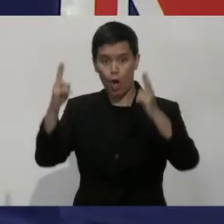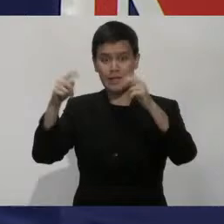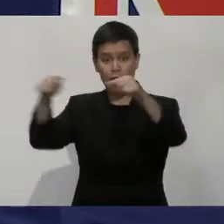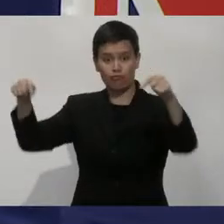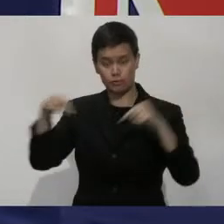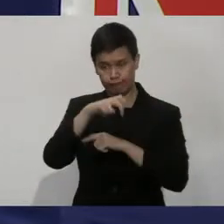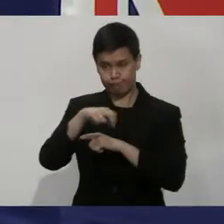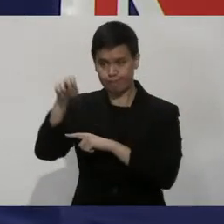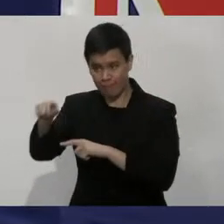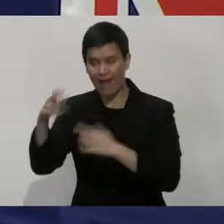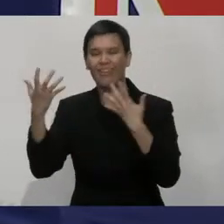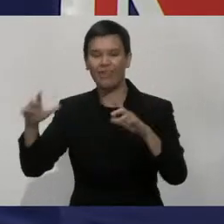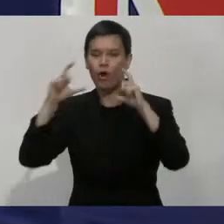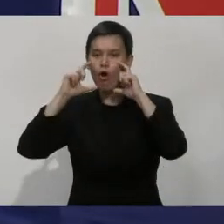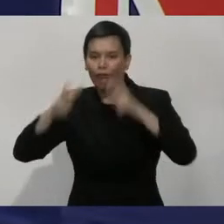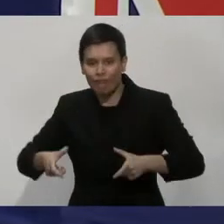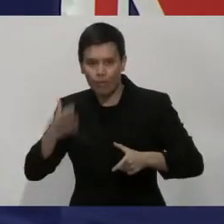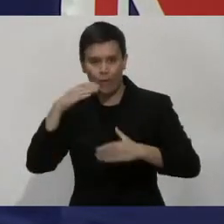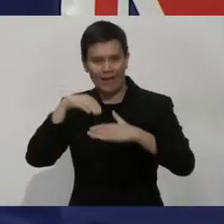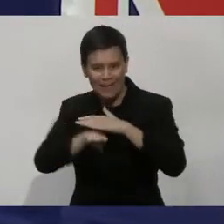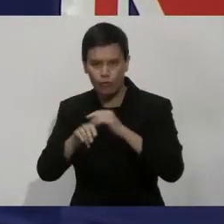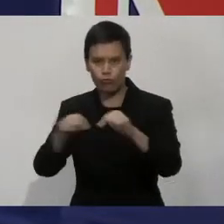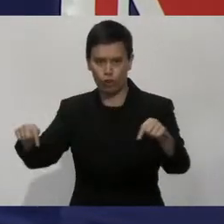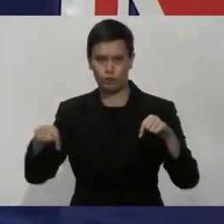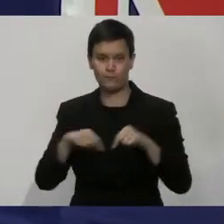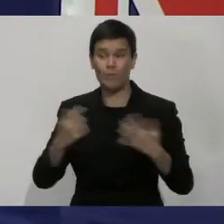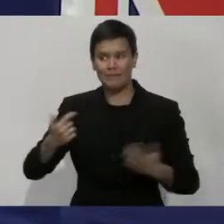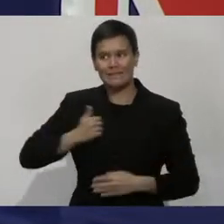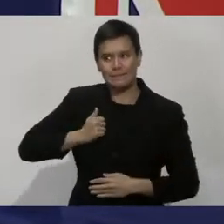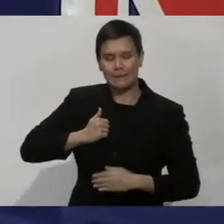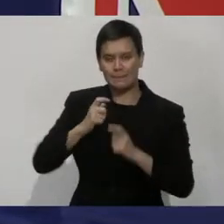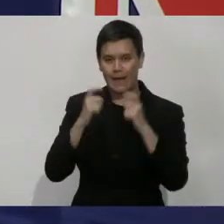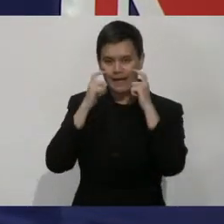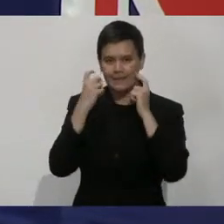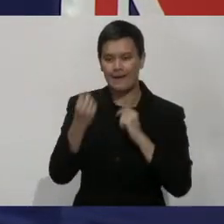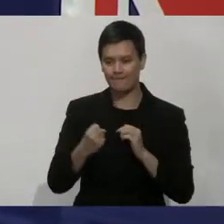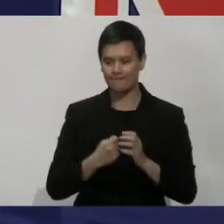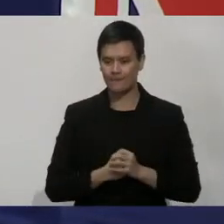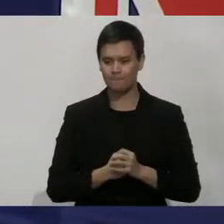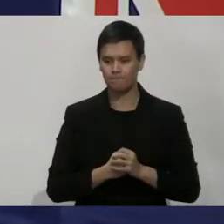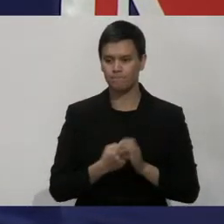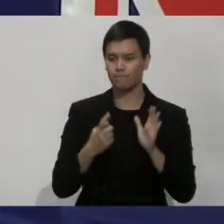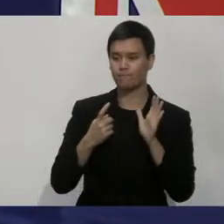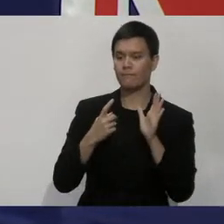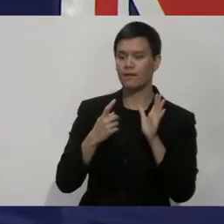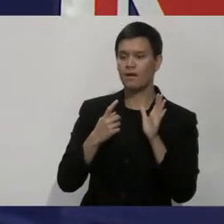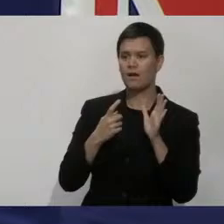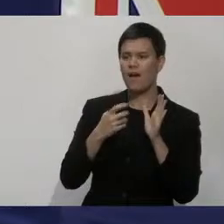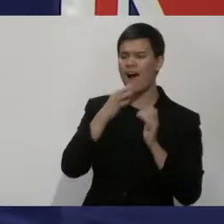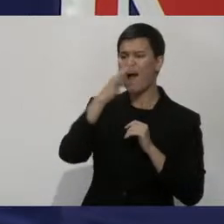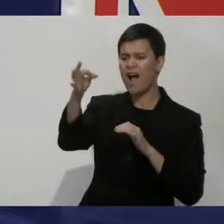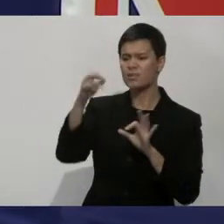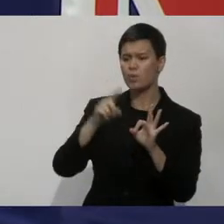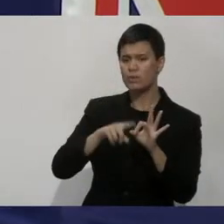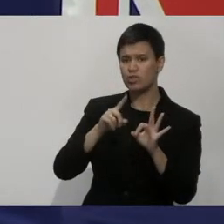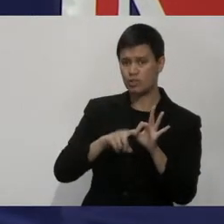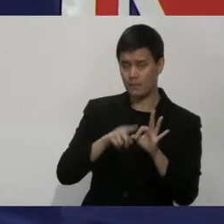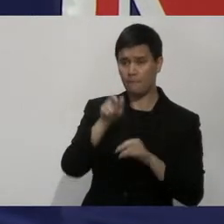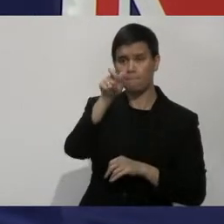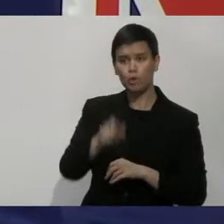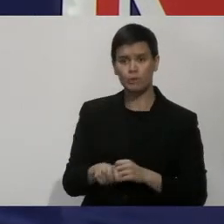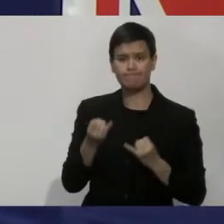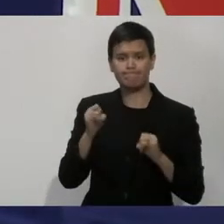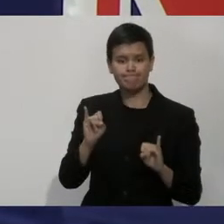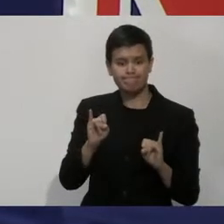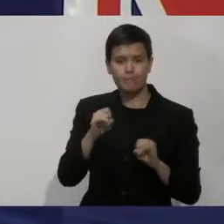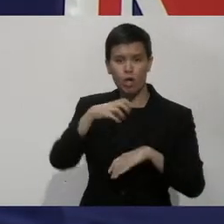patient that's in ICU currently? I don't, no, I can't share that information at the moment. Okay. Minister, sorry. Just to